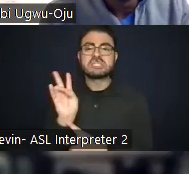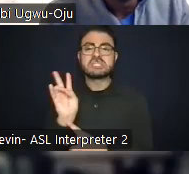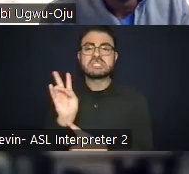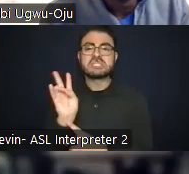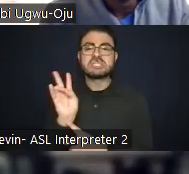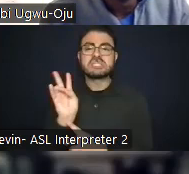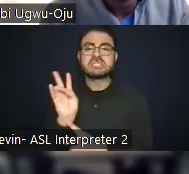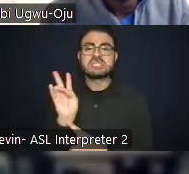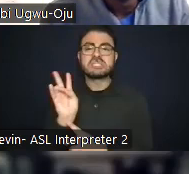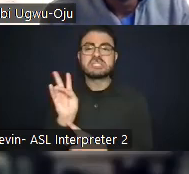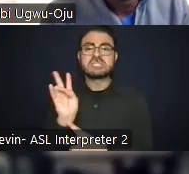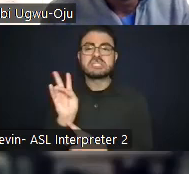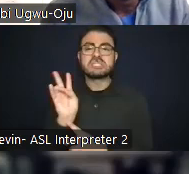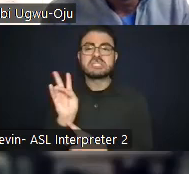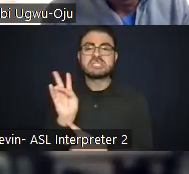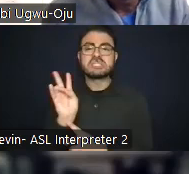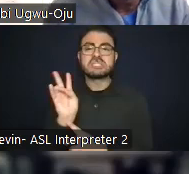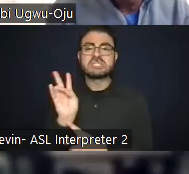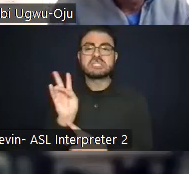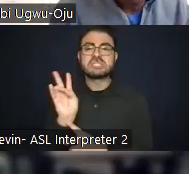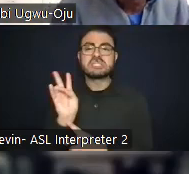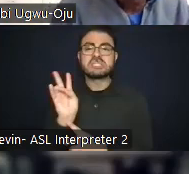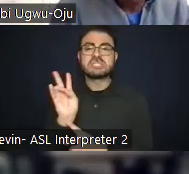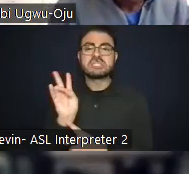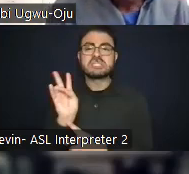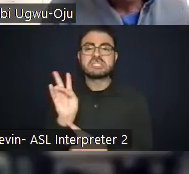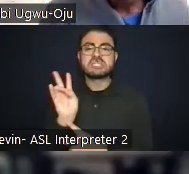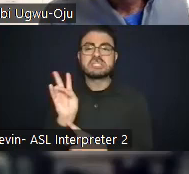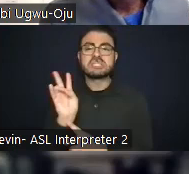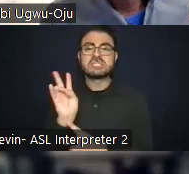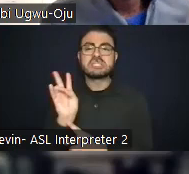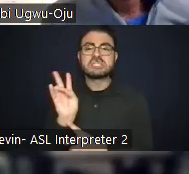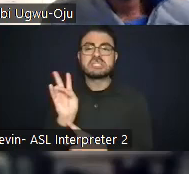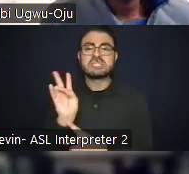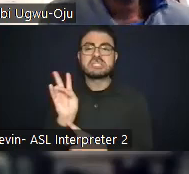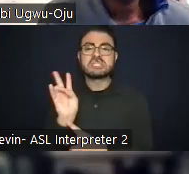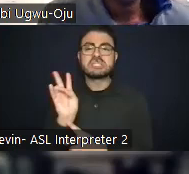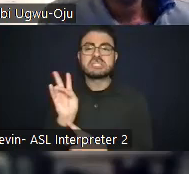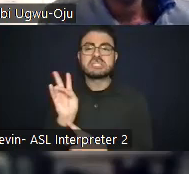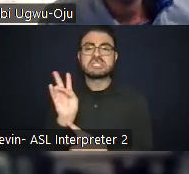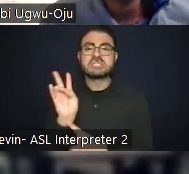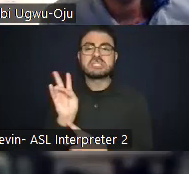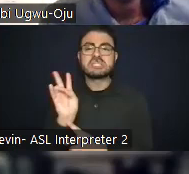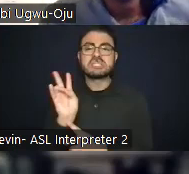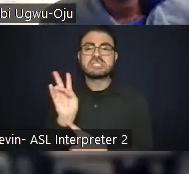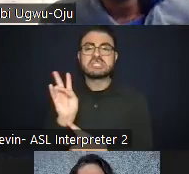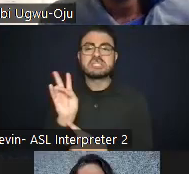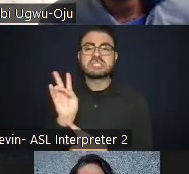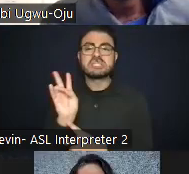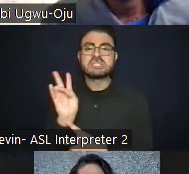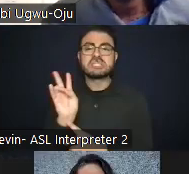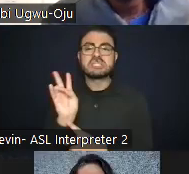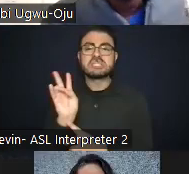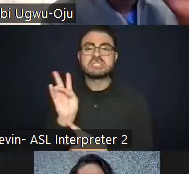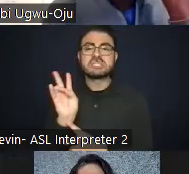Okay. Compensation, Co-Chair Obi. Okay, thanks everyone coming back. Compensation, this is one of the